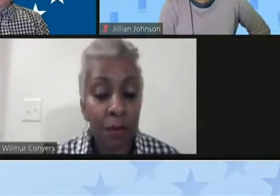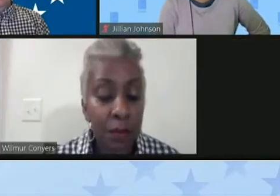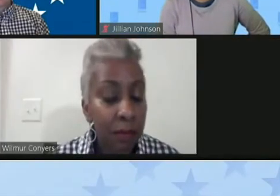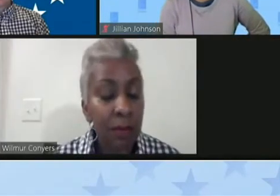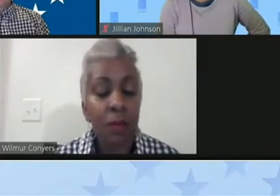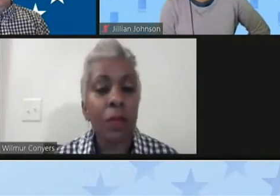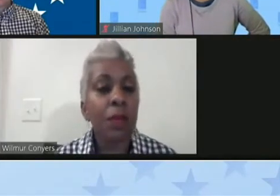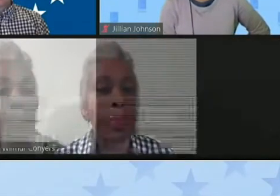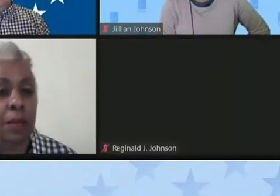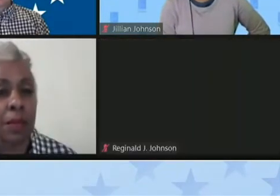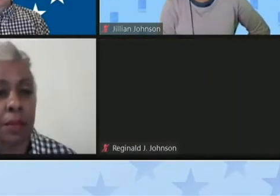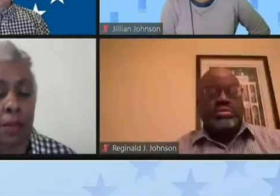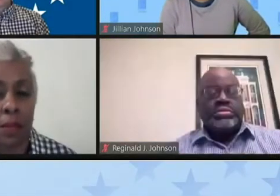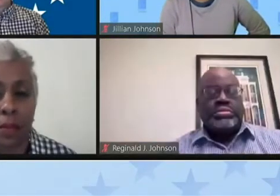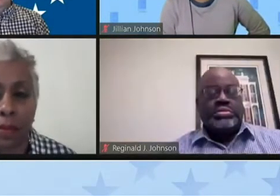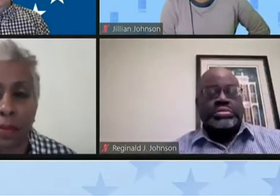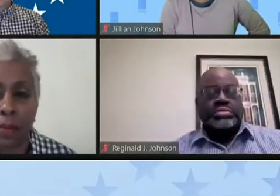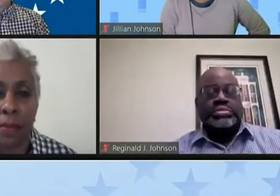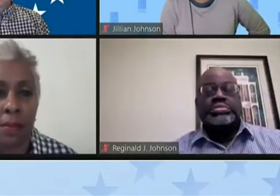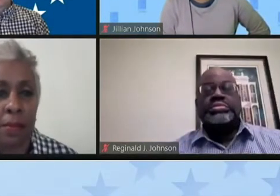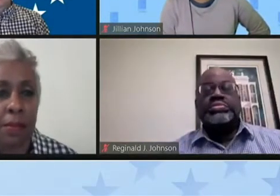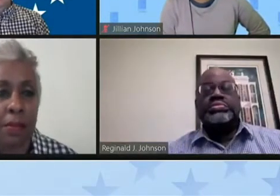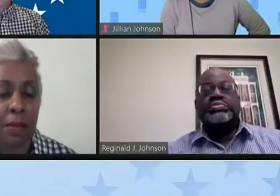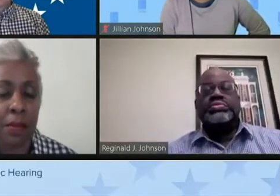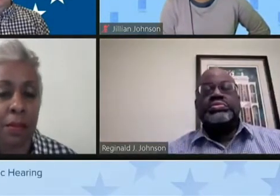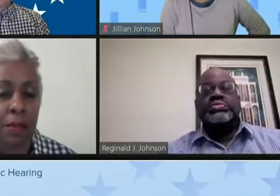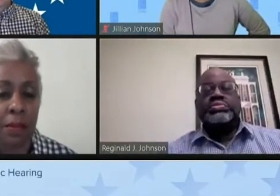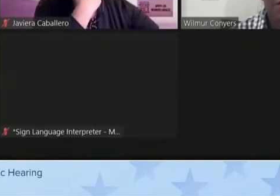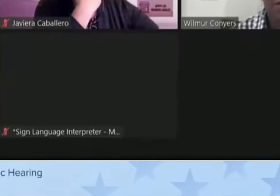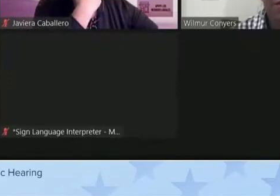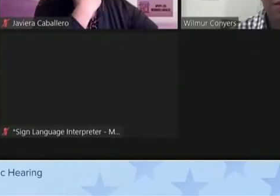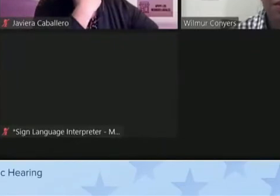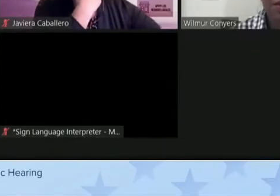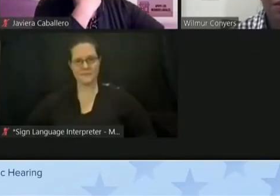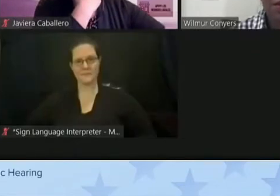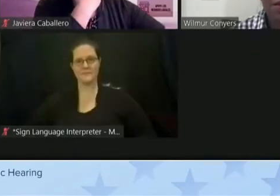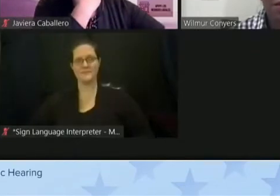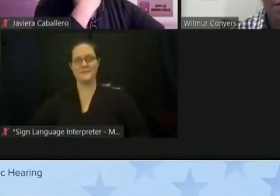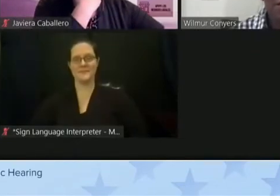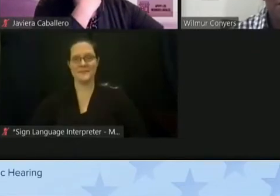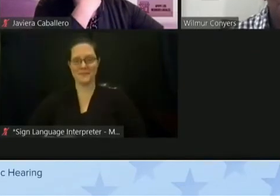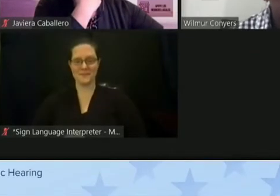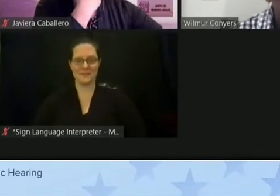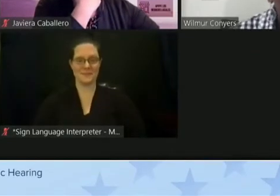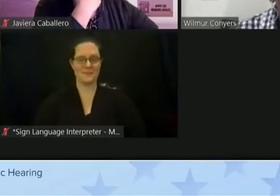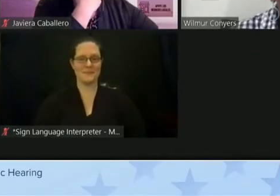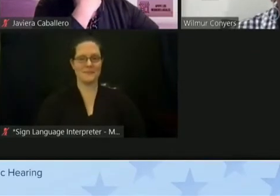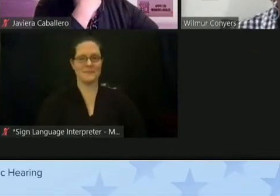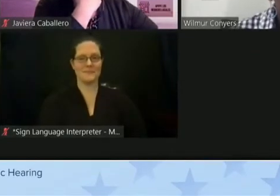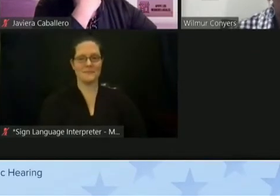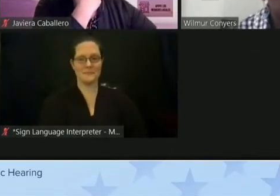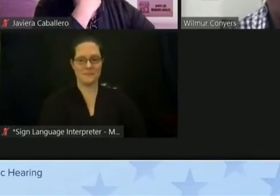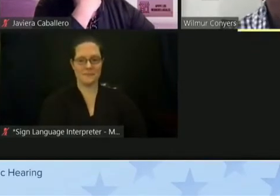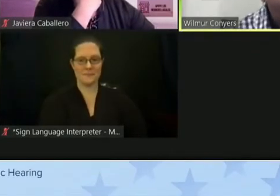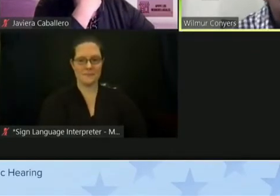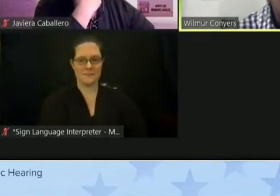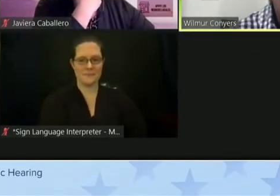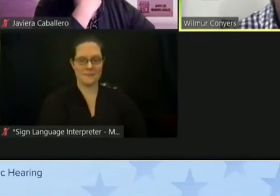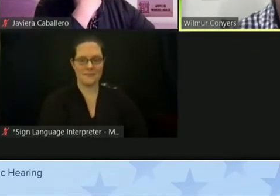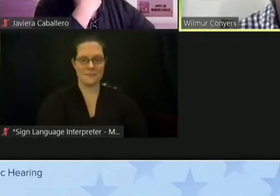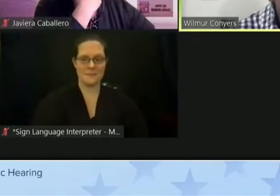Second Needs Public Hearing. And I see Ms. Conyers is with us. Welcome, Ms. Conyers. Good